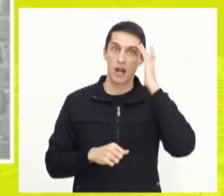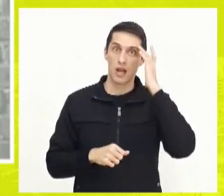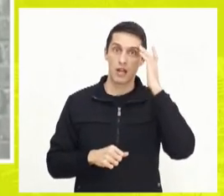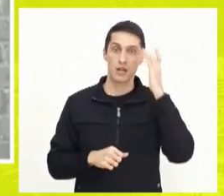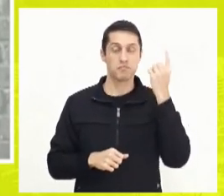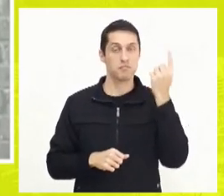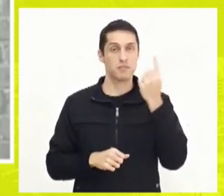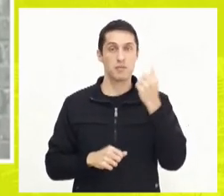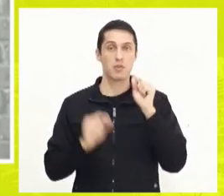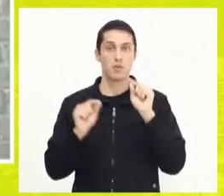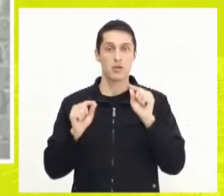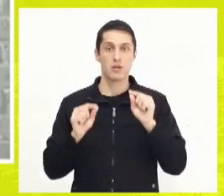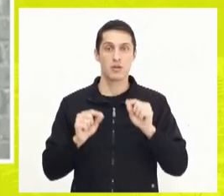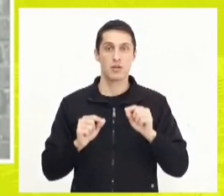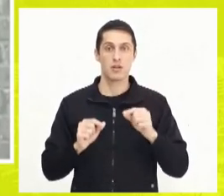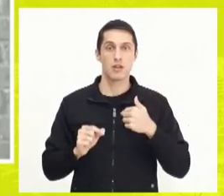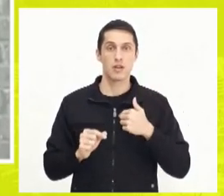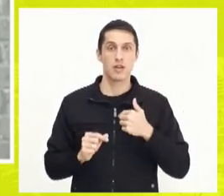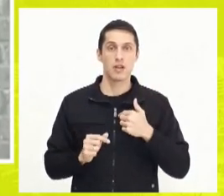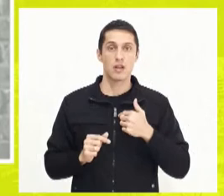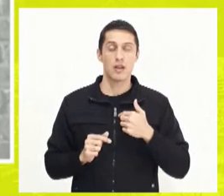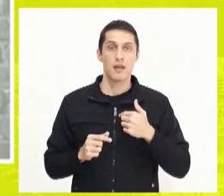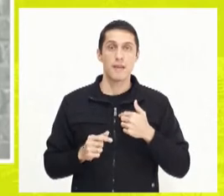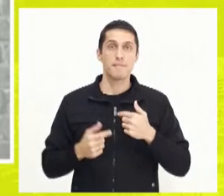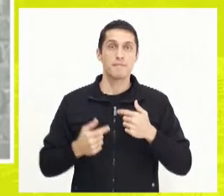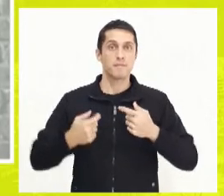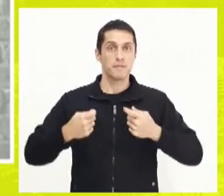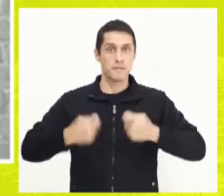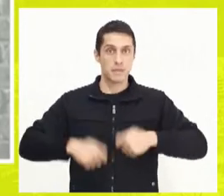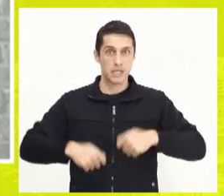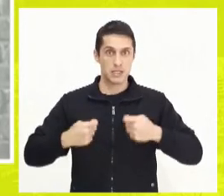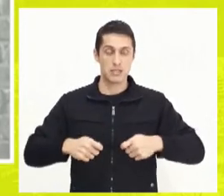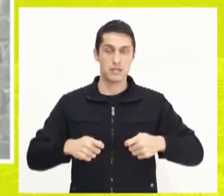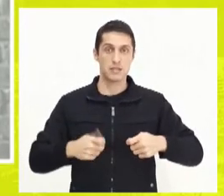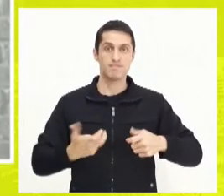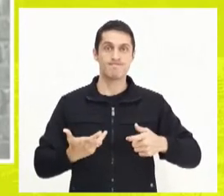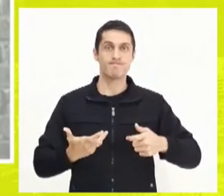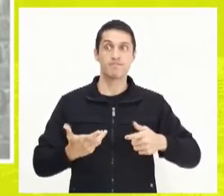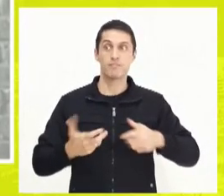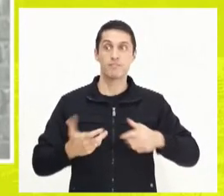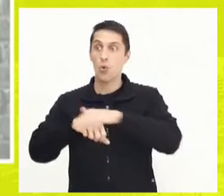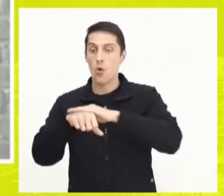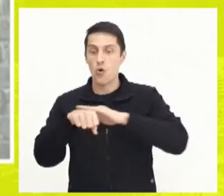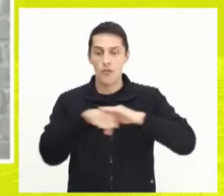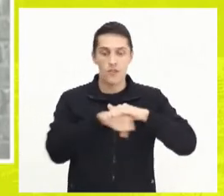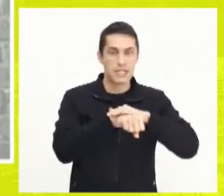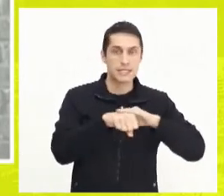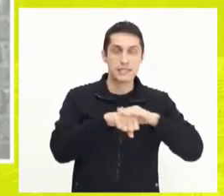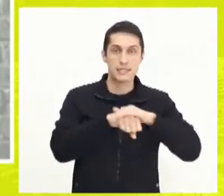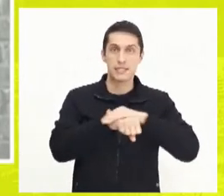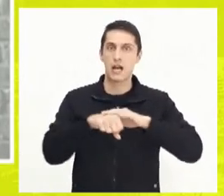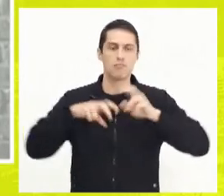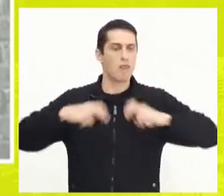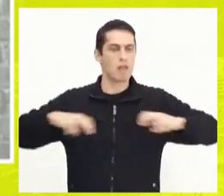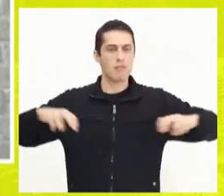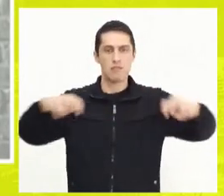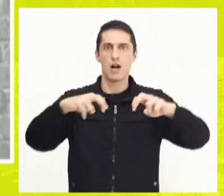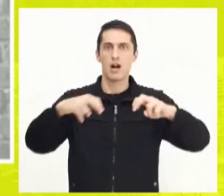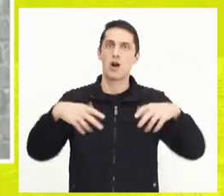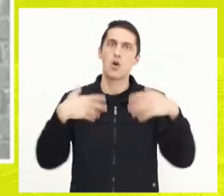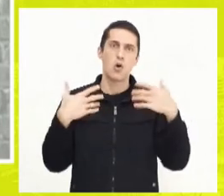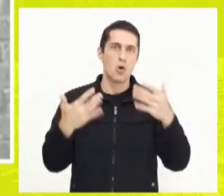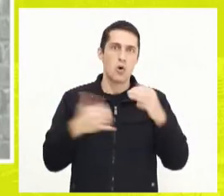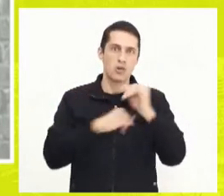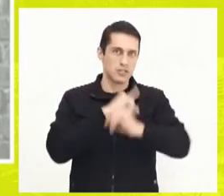be interesting to share is how beneficial it is to have a collective sharing regarding this it could be virtual